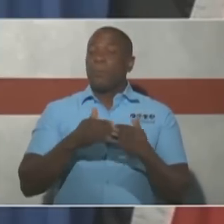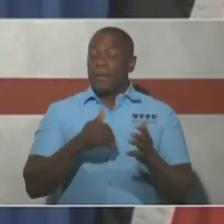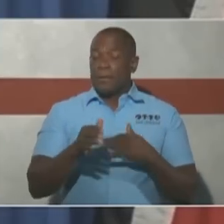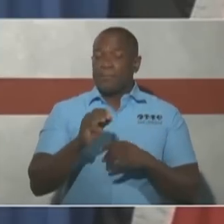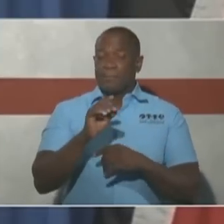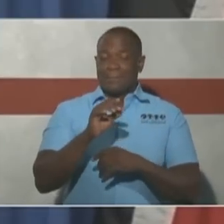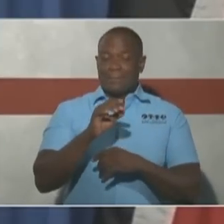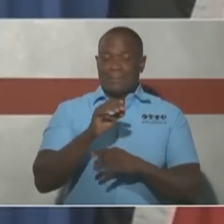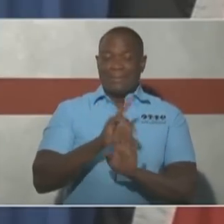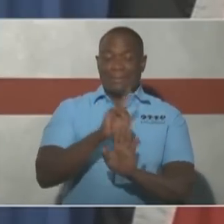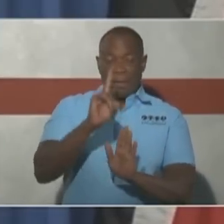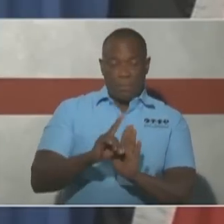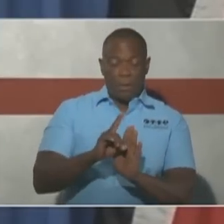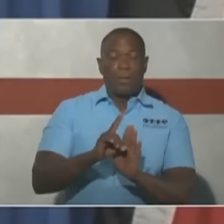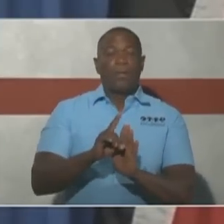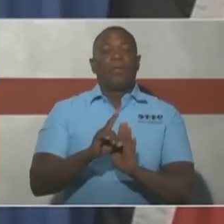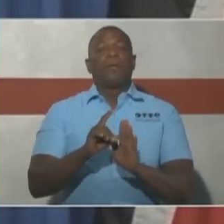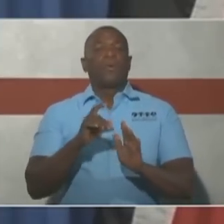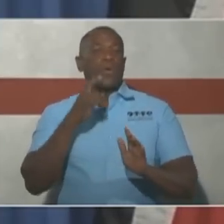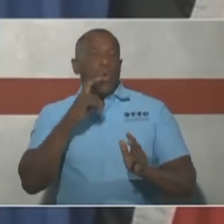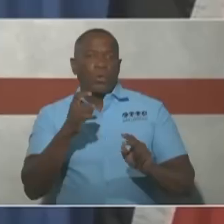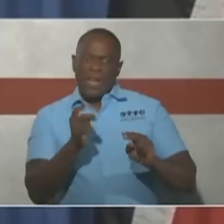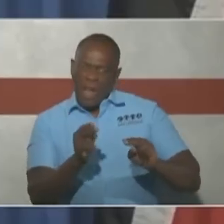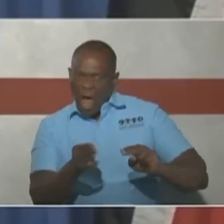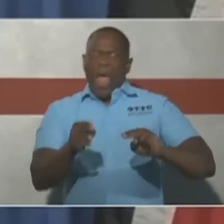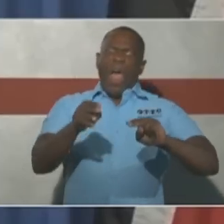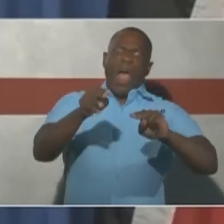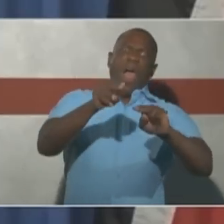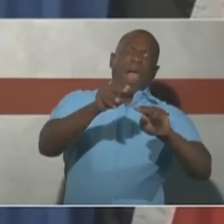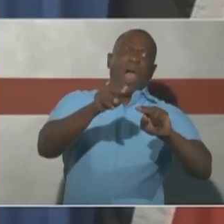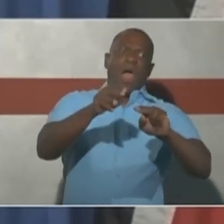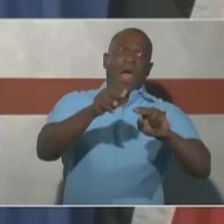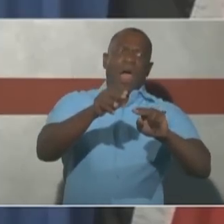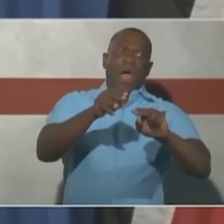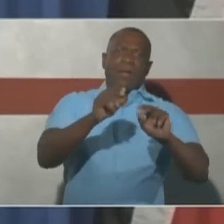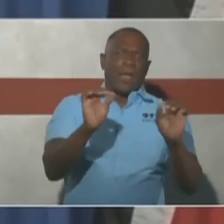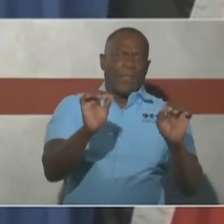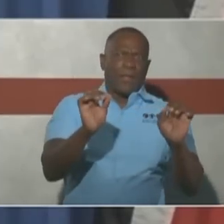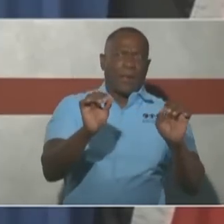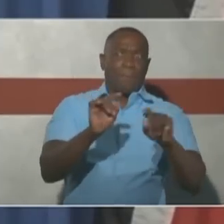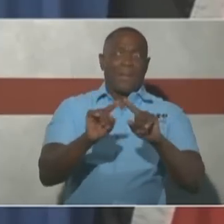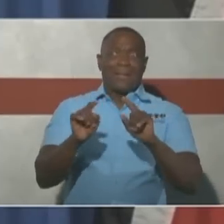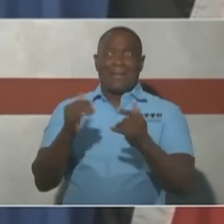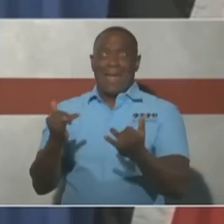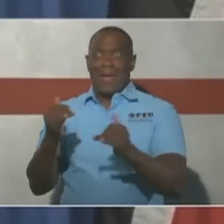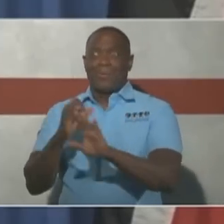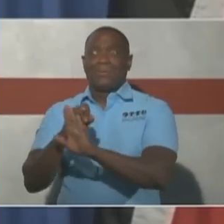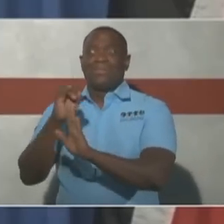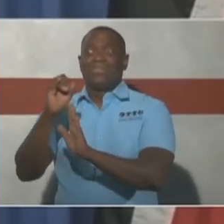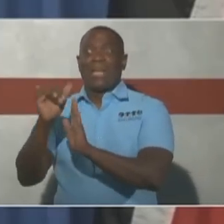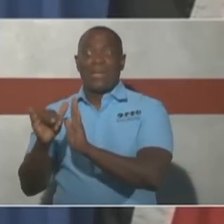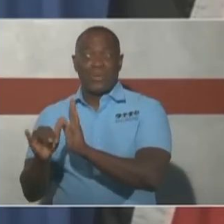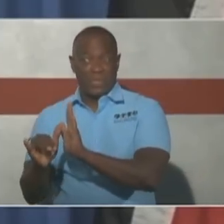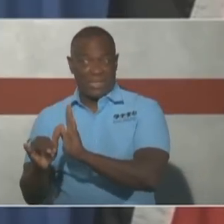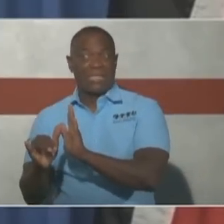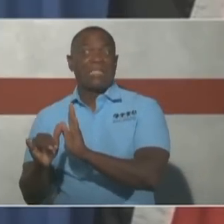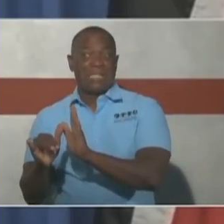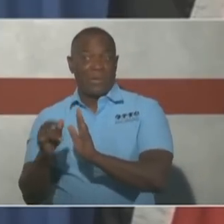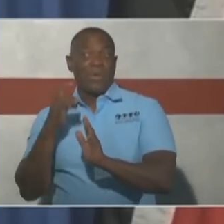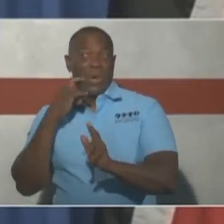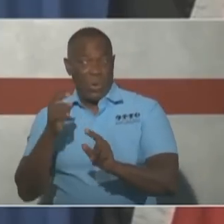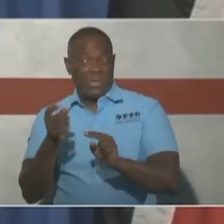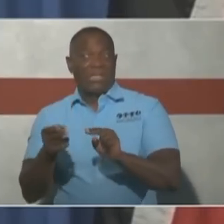hurtful change. And we move into January now from the December expectation. But the concerns is